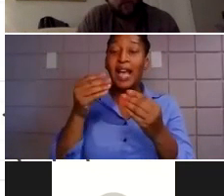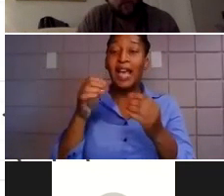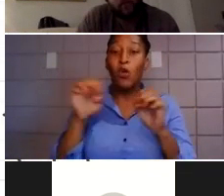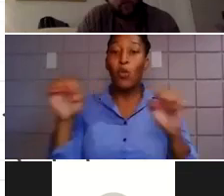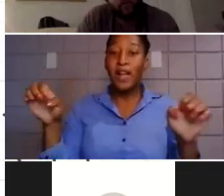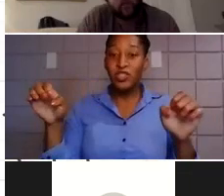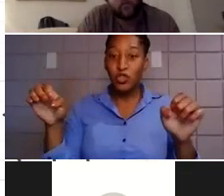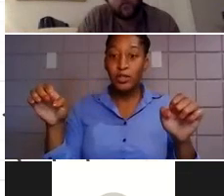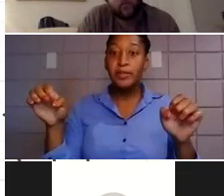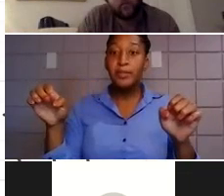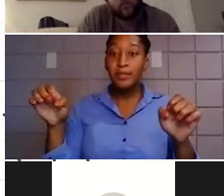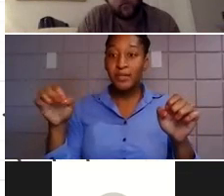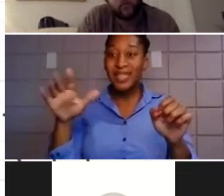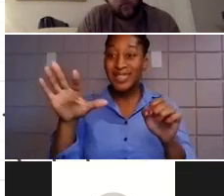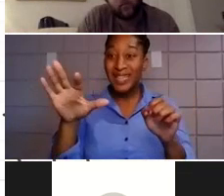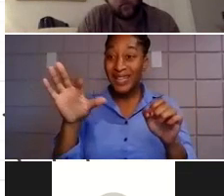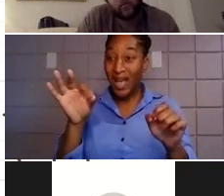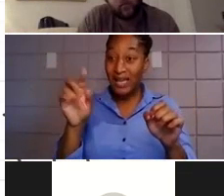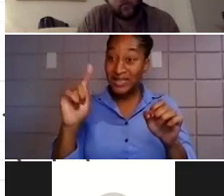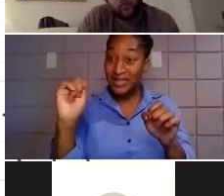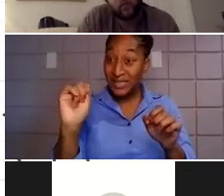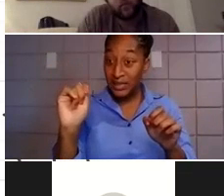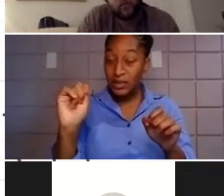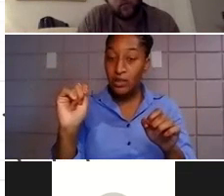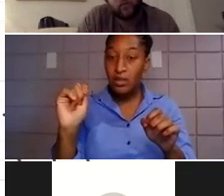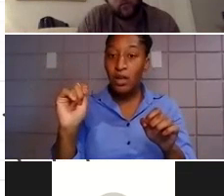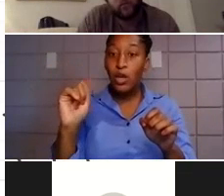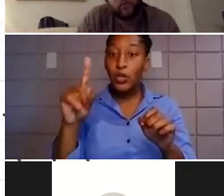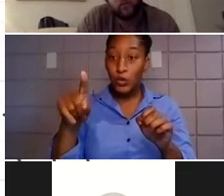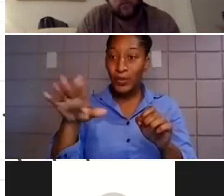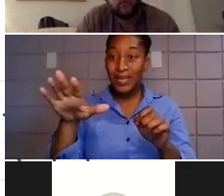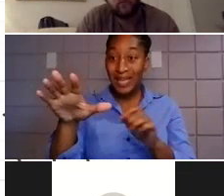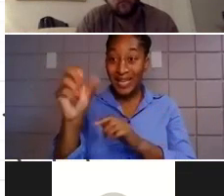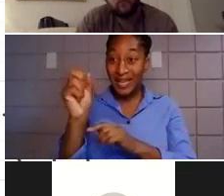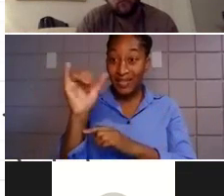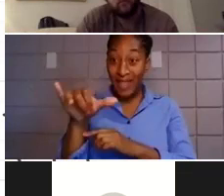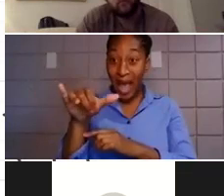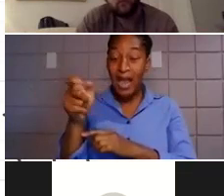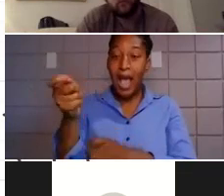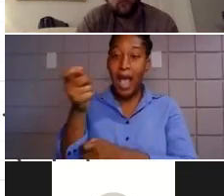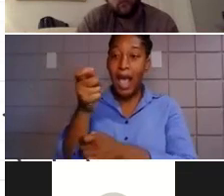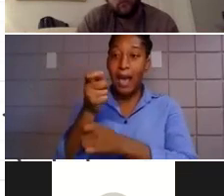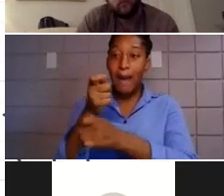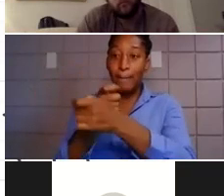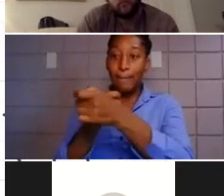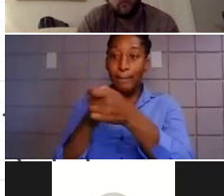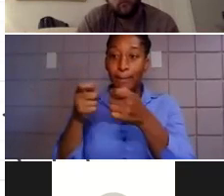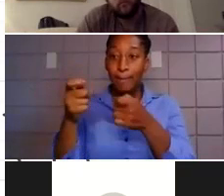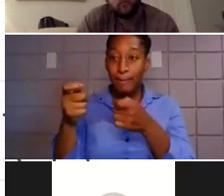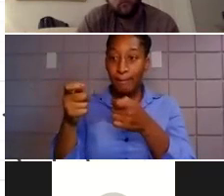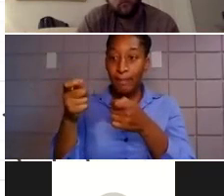get T and put it in here. Okay. So when you're looking at projectile